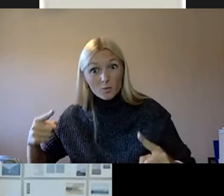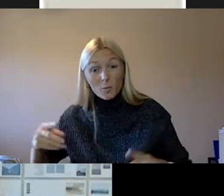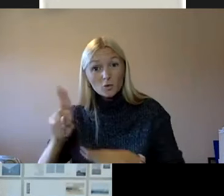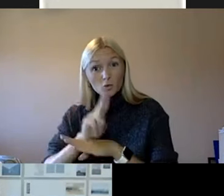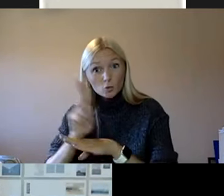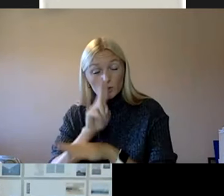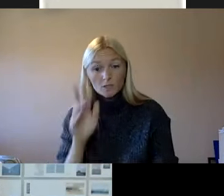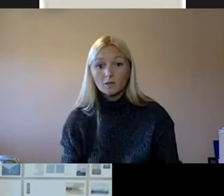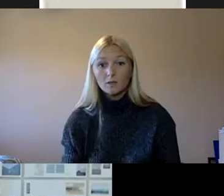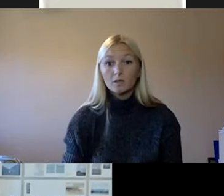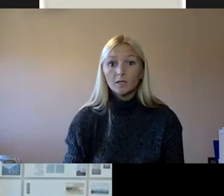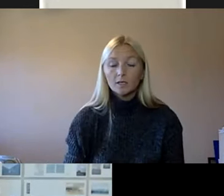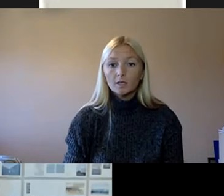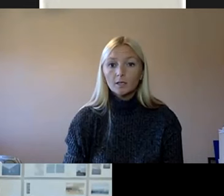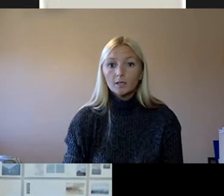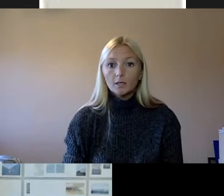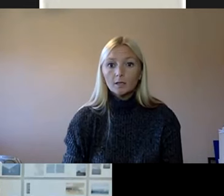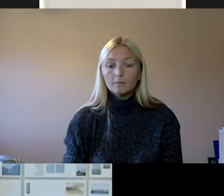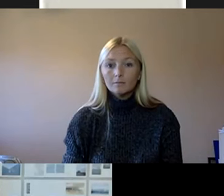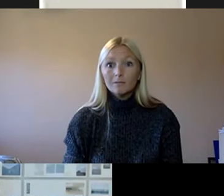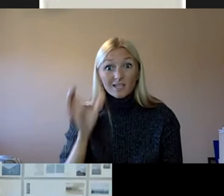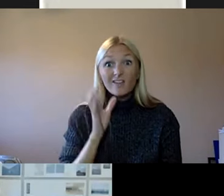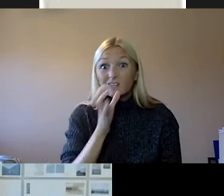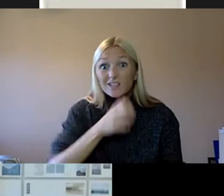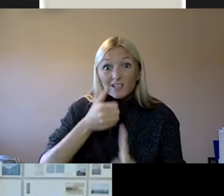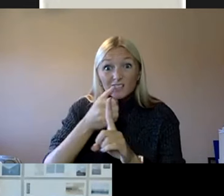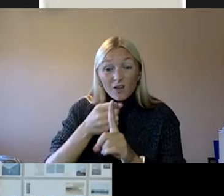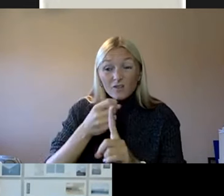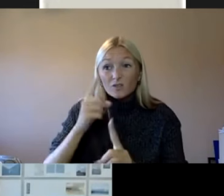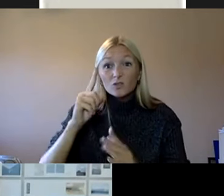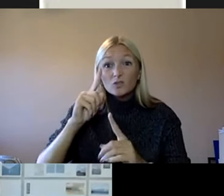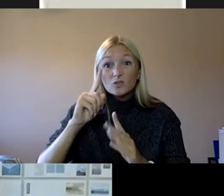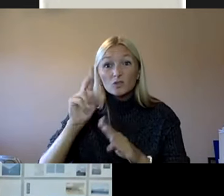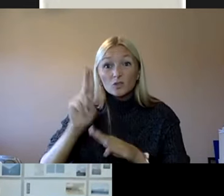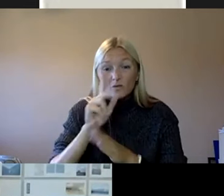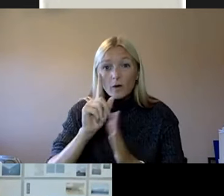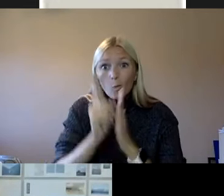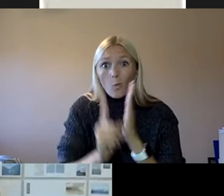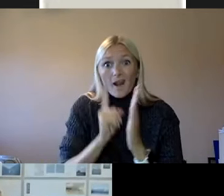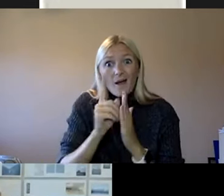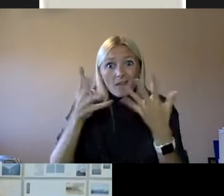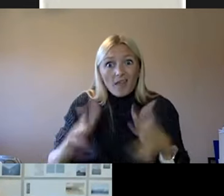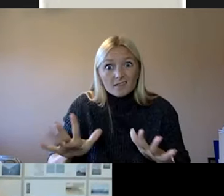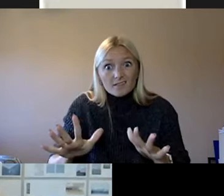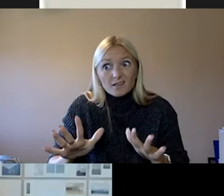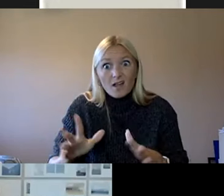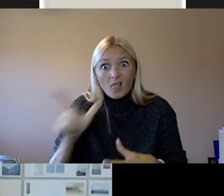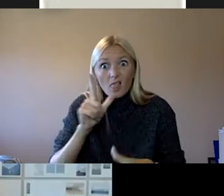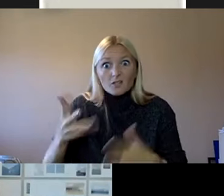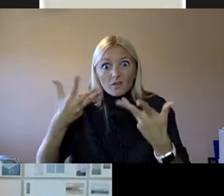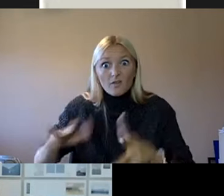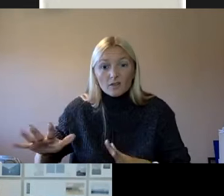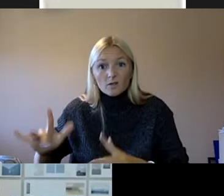A cafeteria is maybe used for 1 hour a day, and then it just becomes an empty space.